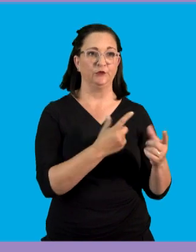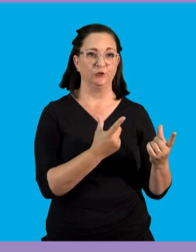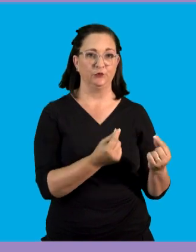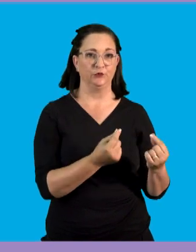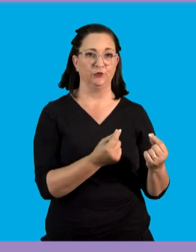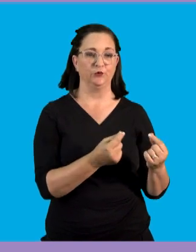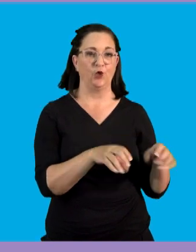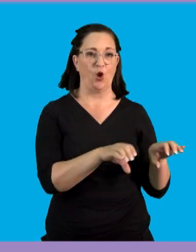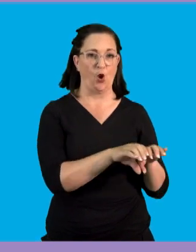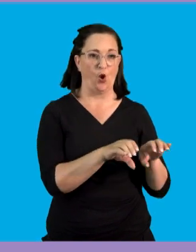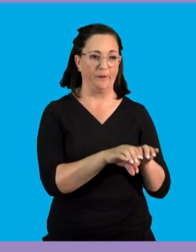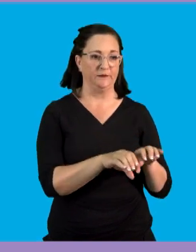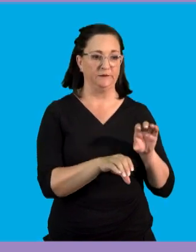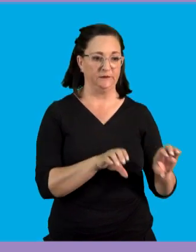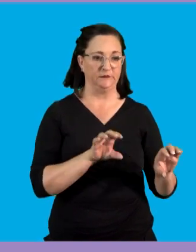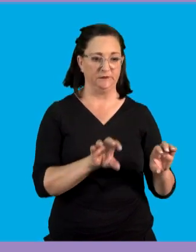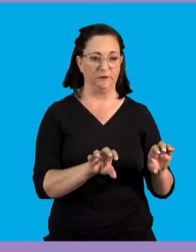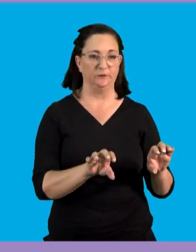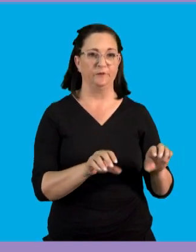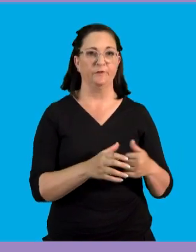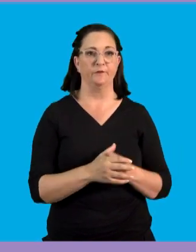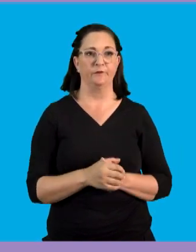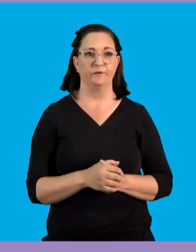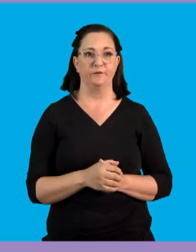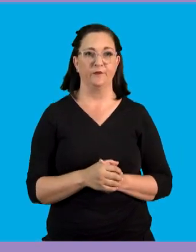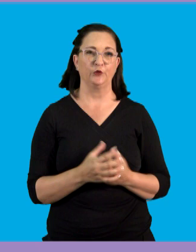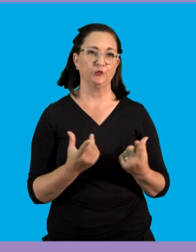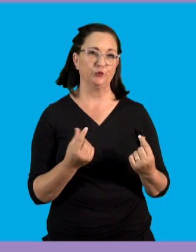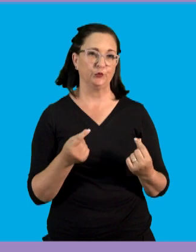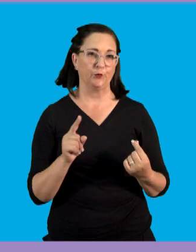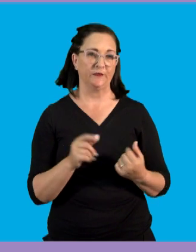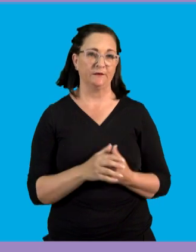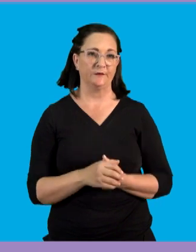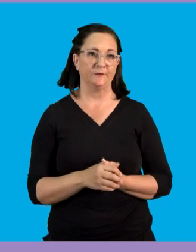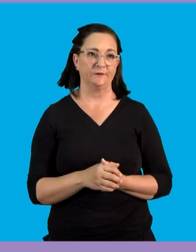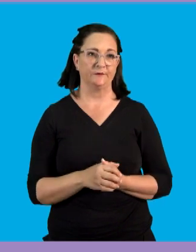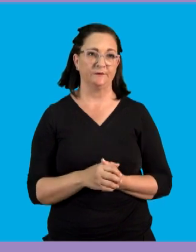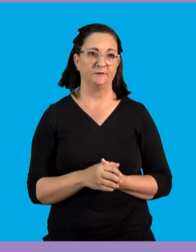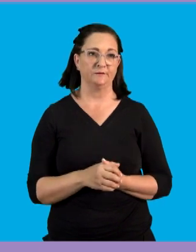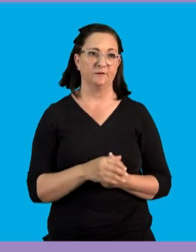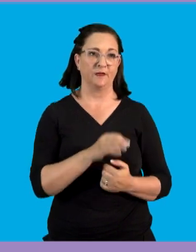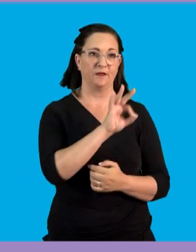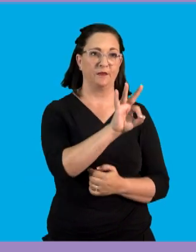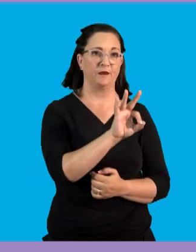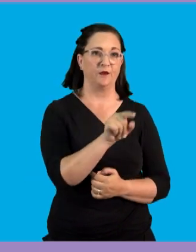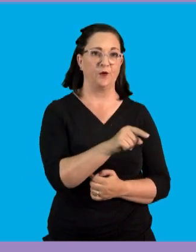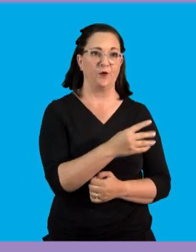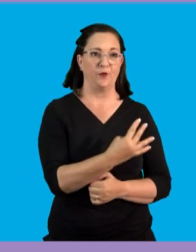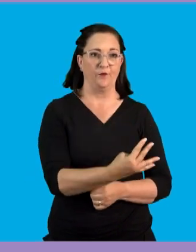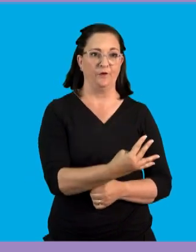we need to get them to a common denominator. So what are we going to do? Because the